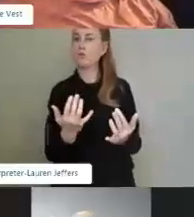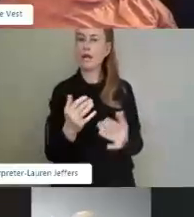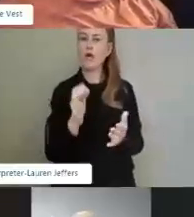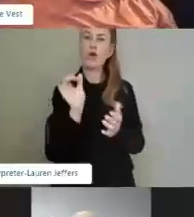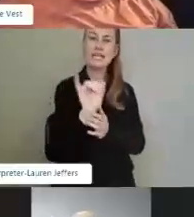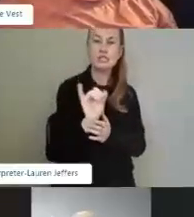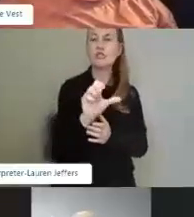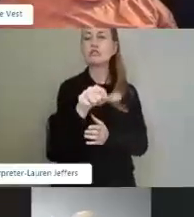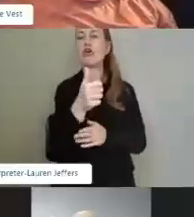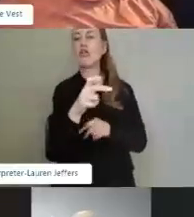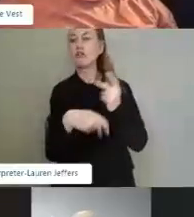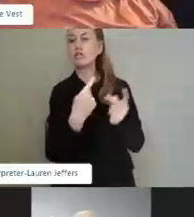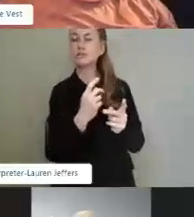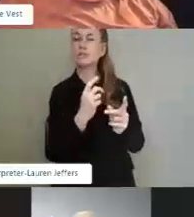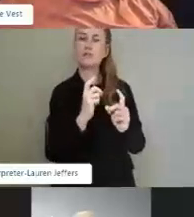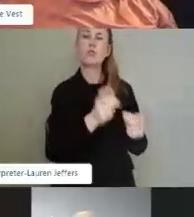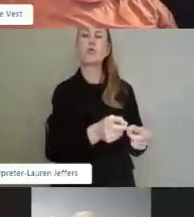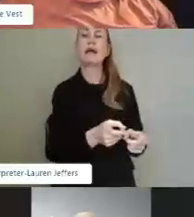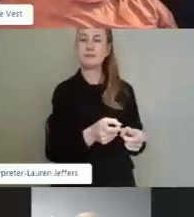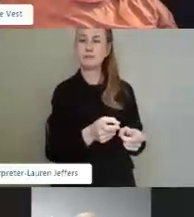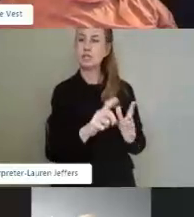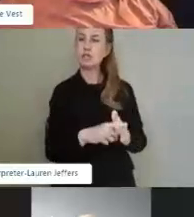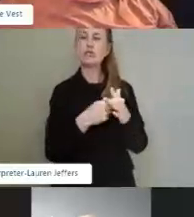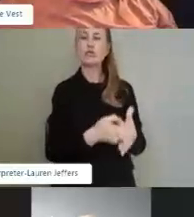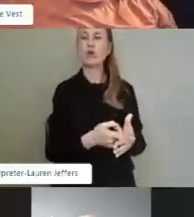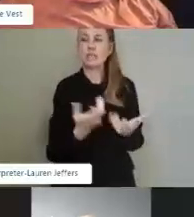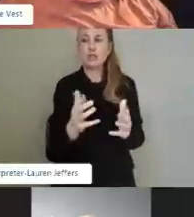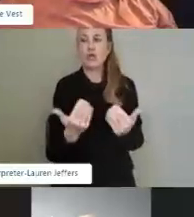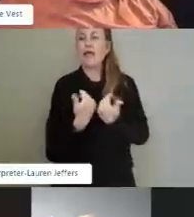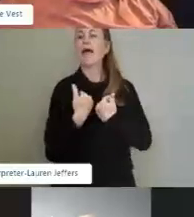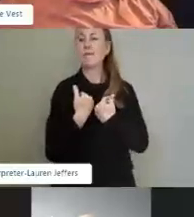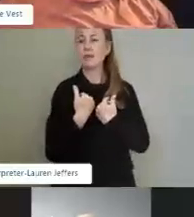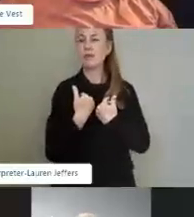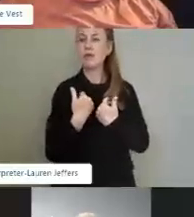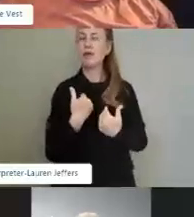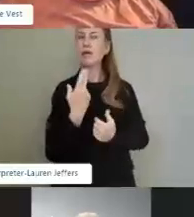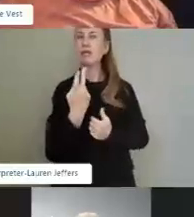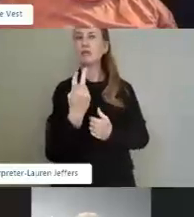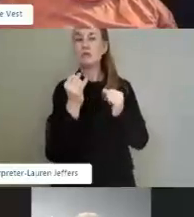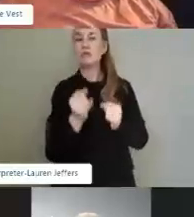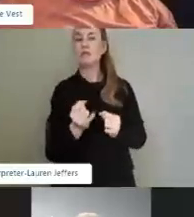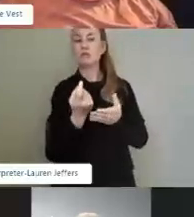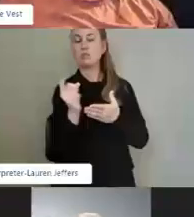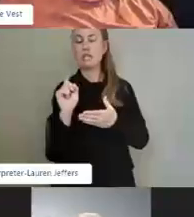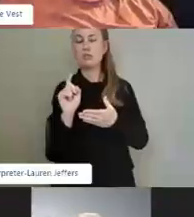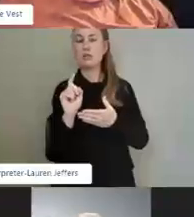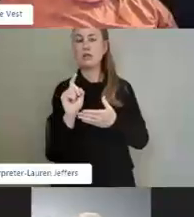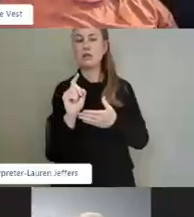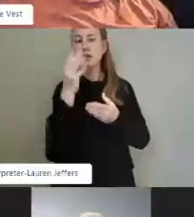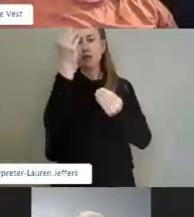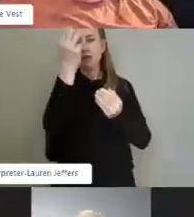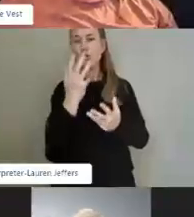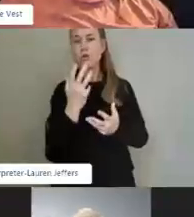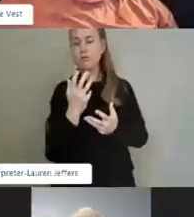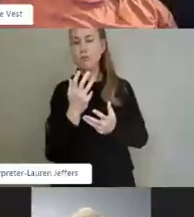types of funding to kick in for them to have that. And I also had 2 individuals last week receive notice that they received their